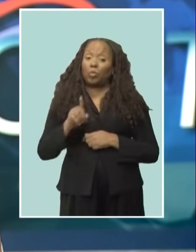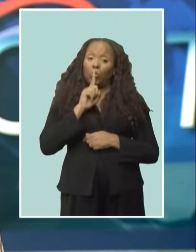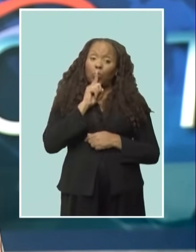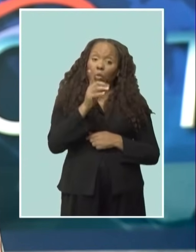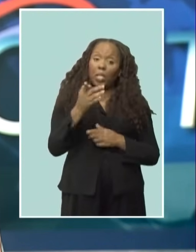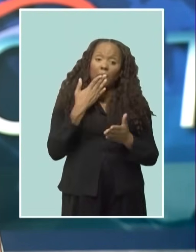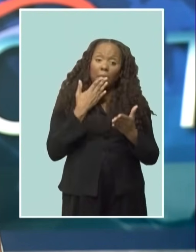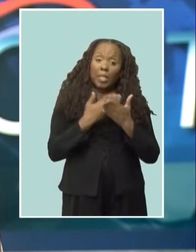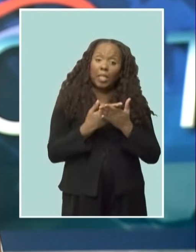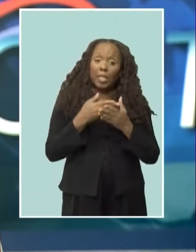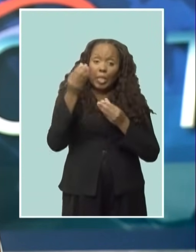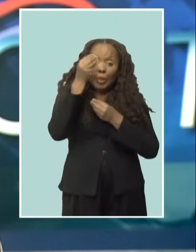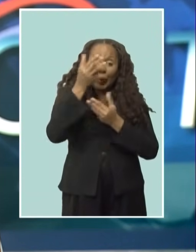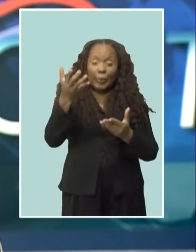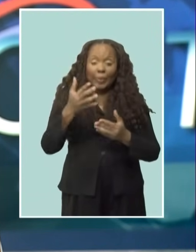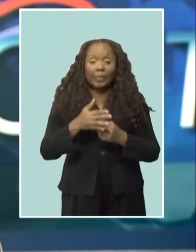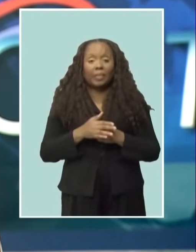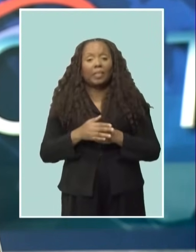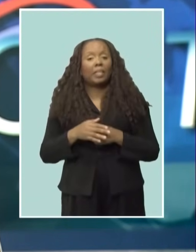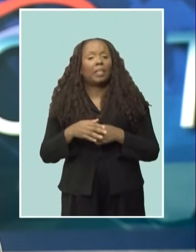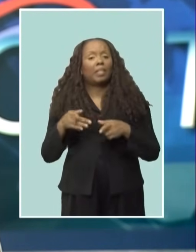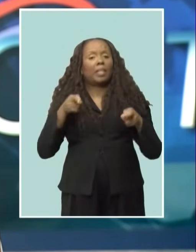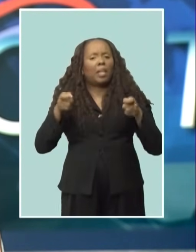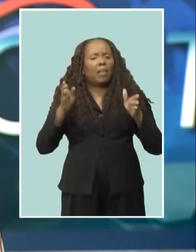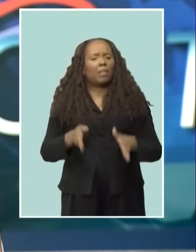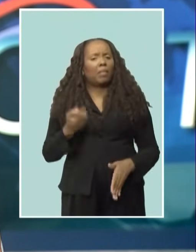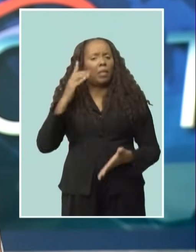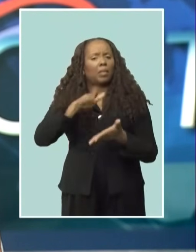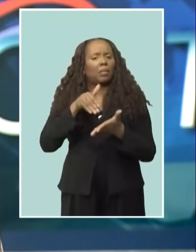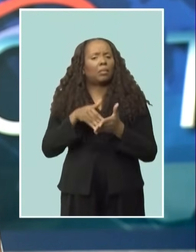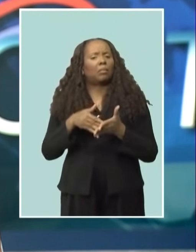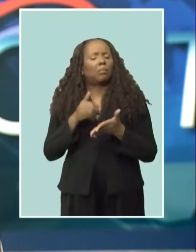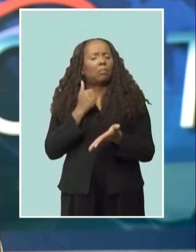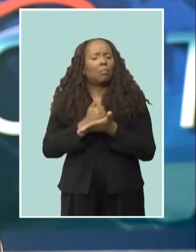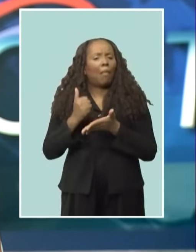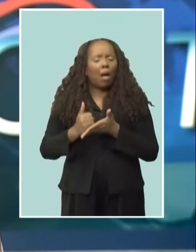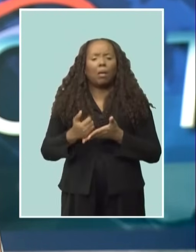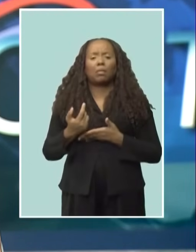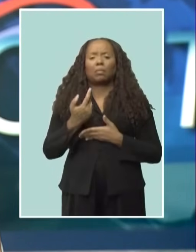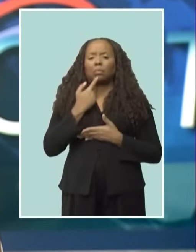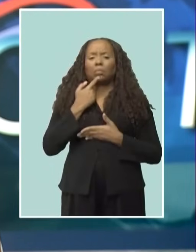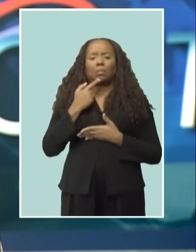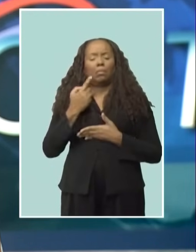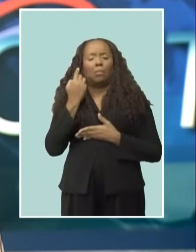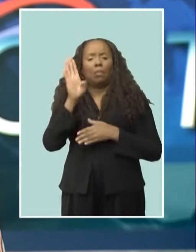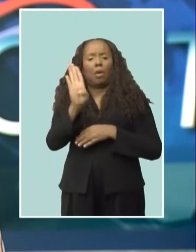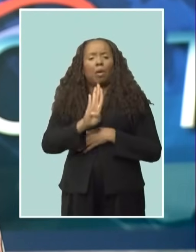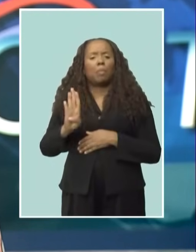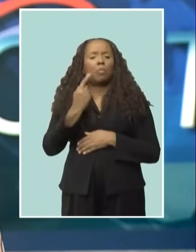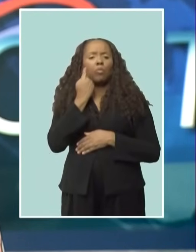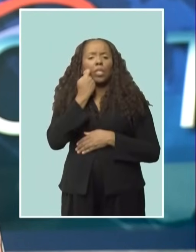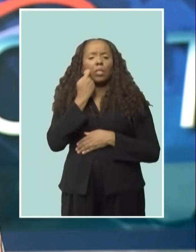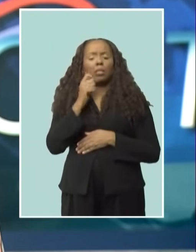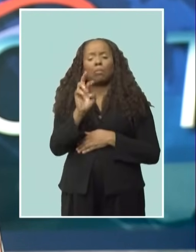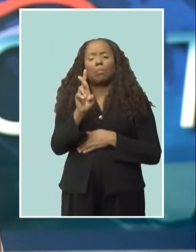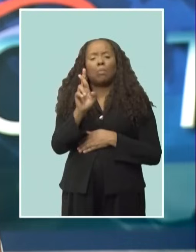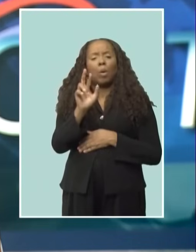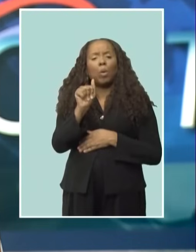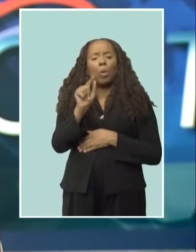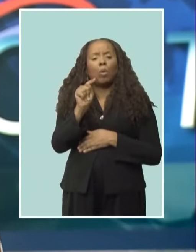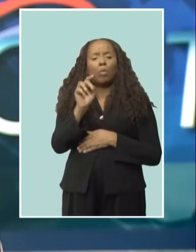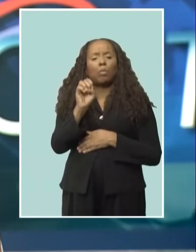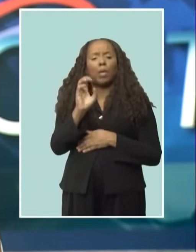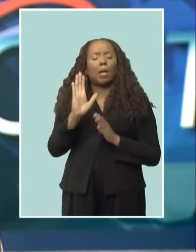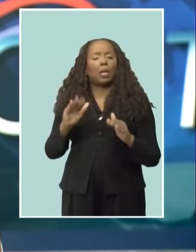from Governor of the Central Bank of Barbados, Dr. Kevin Greenidge, regarding Barbados's recent ratings upgrade. The international rating